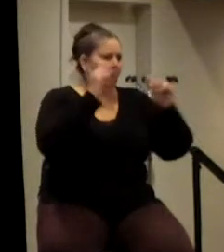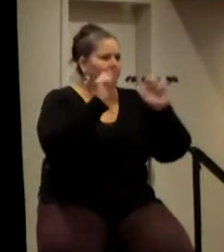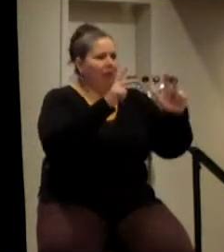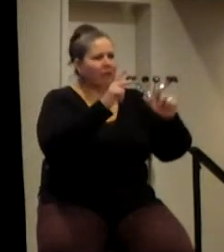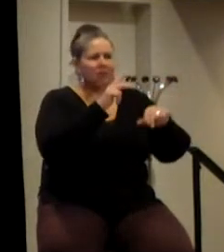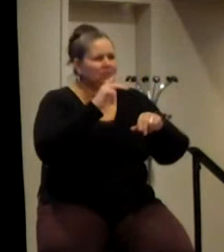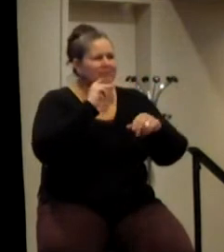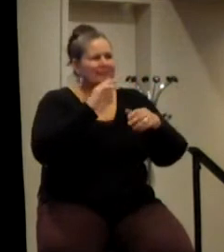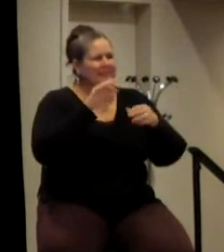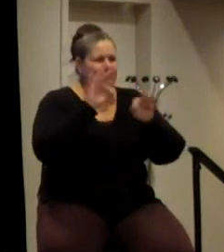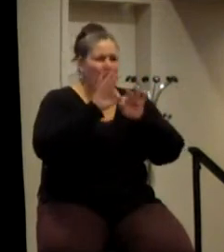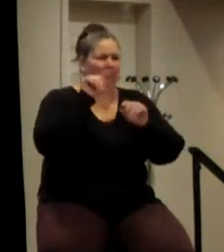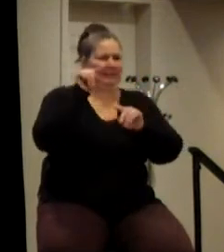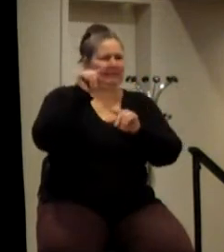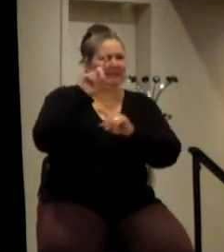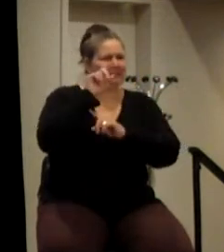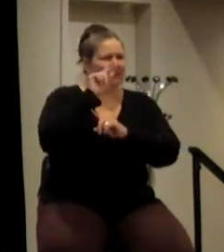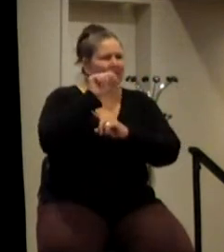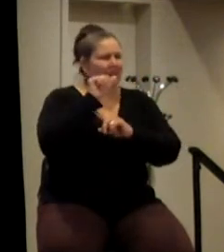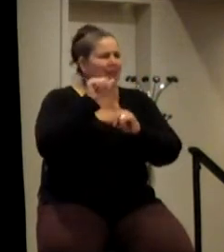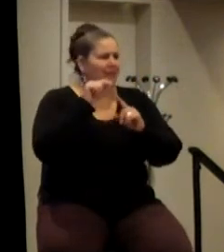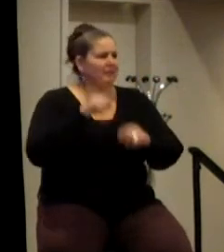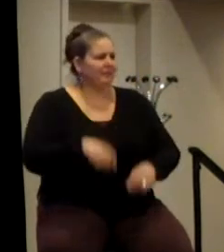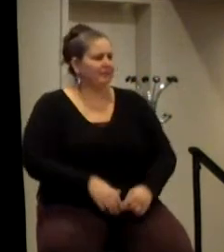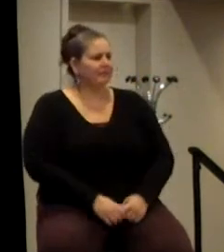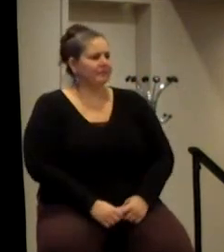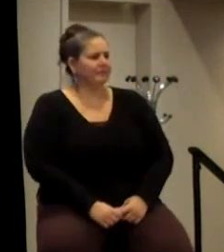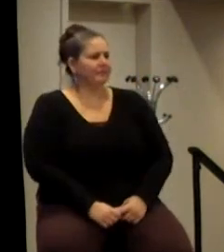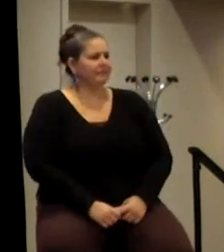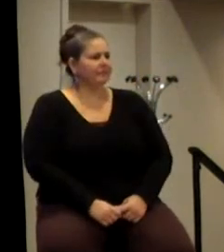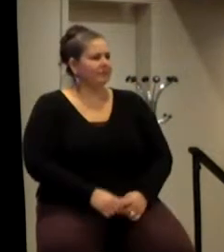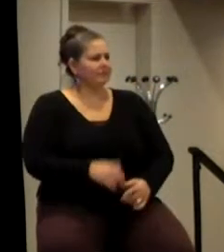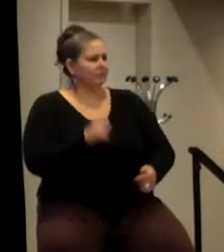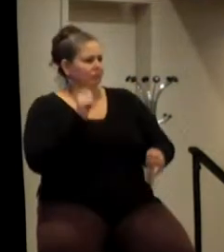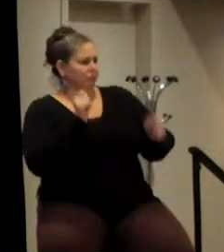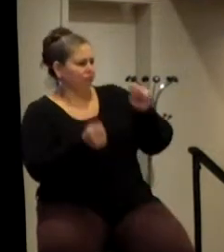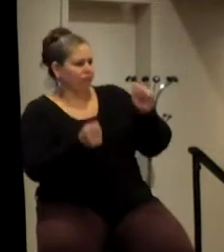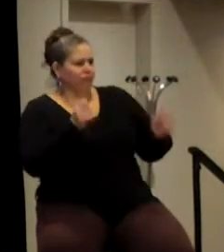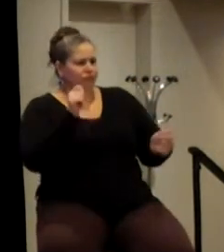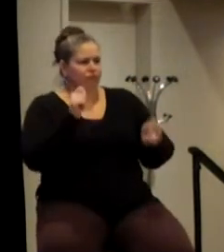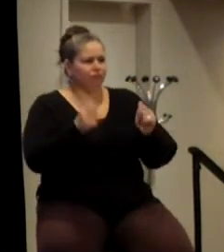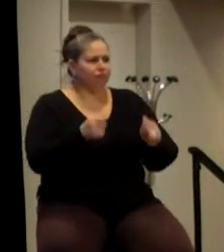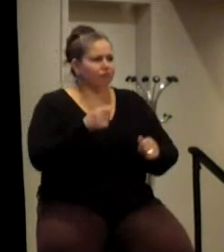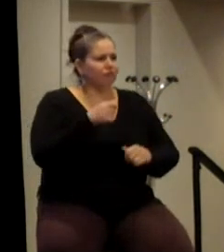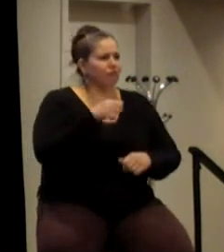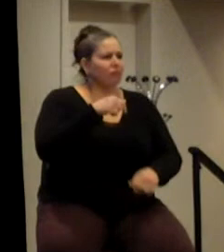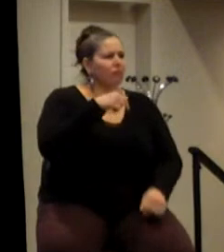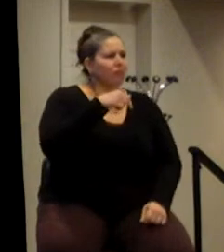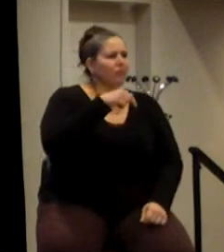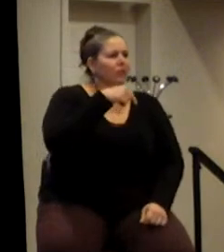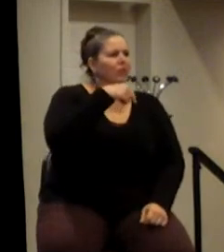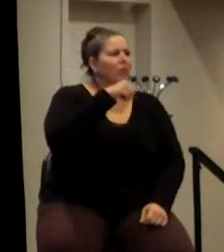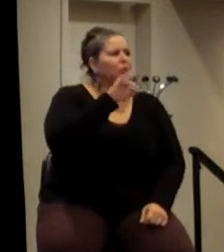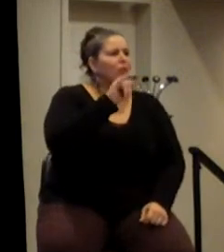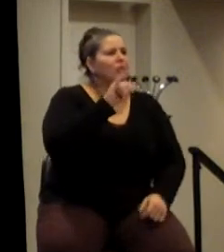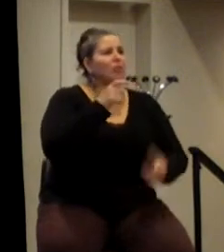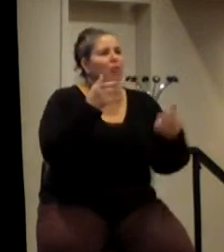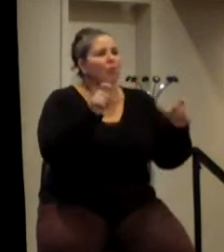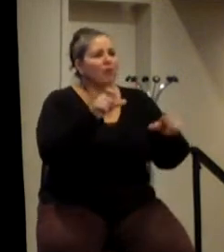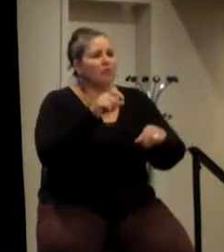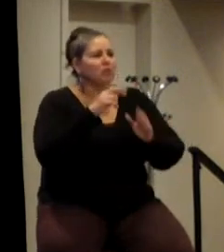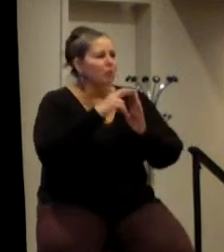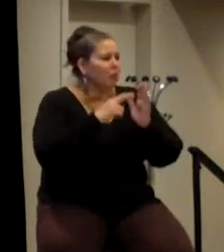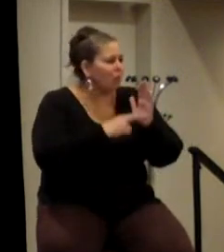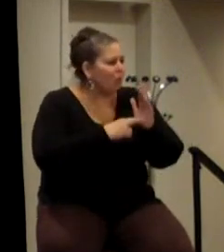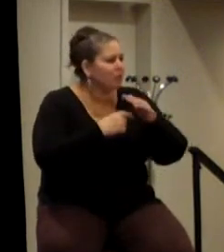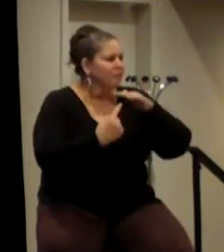guidance. We did that, and that will be less disruptive to kids in quarantines in school, less disruptive to teachers, which